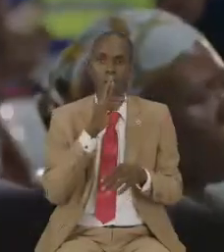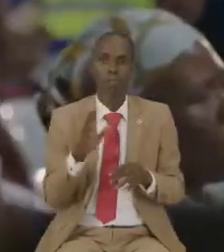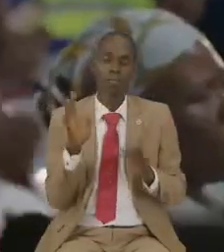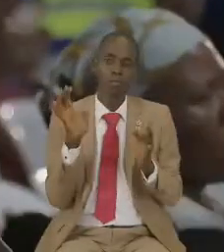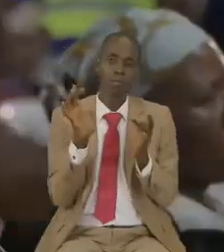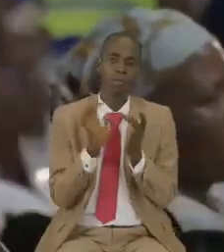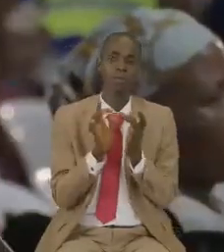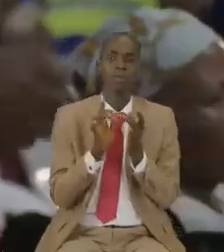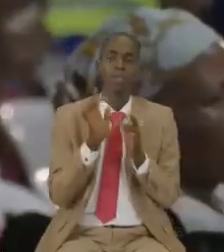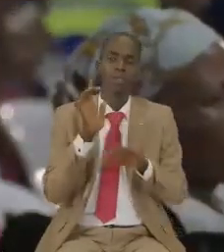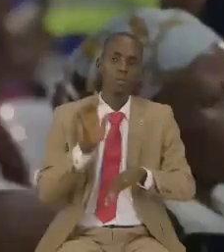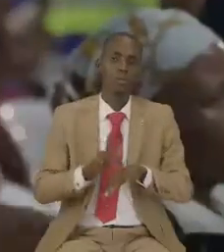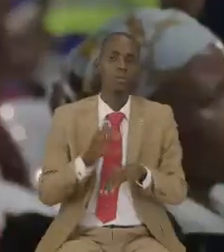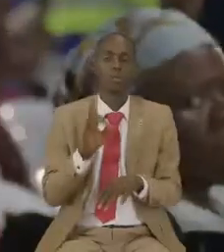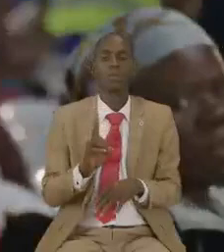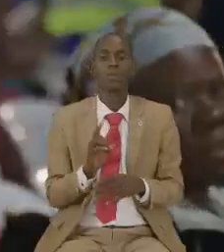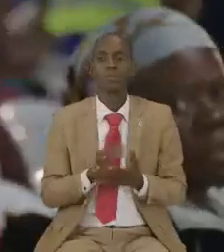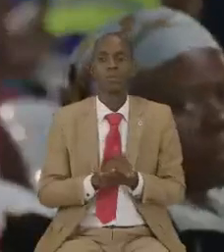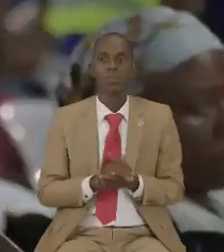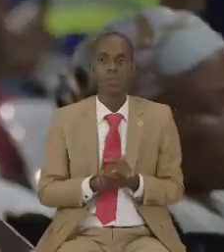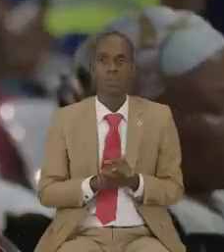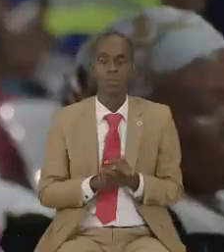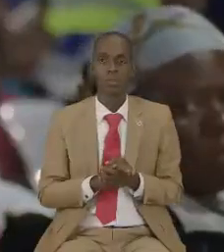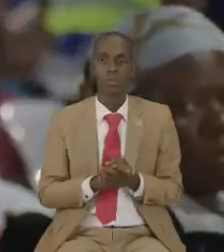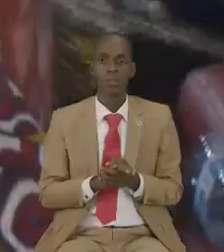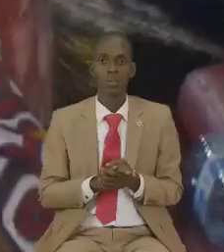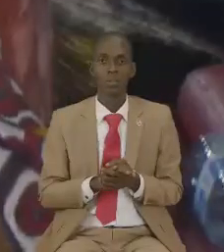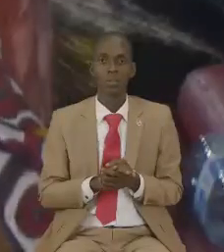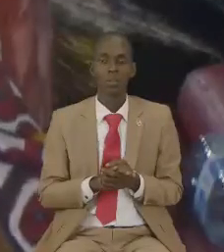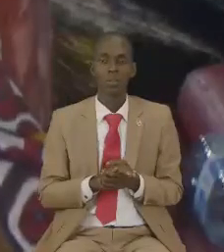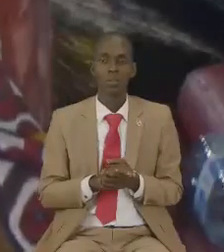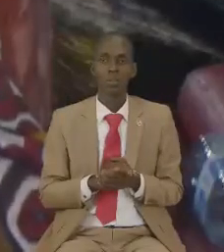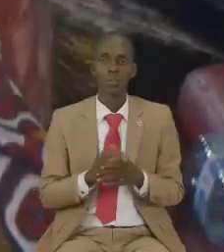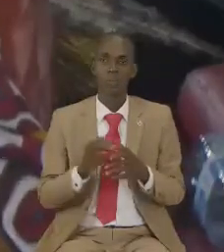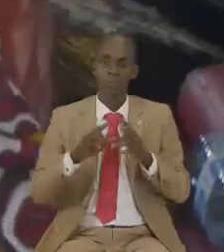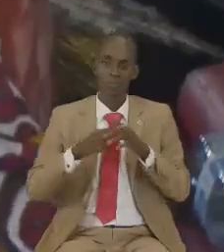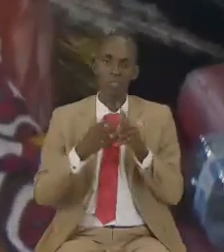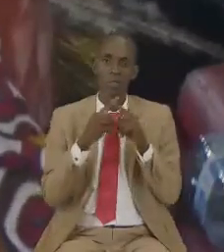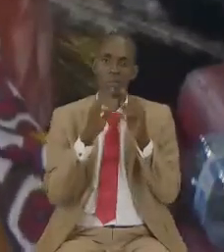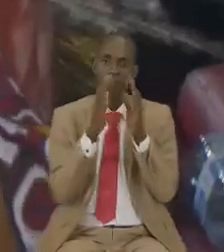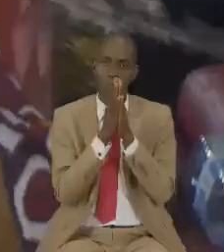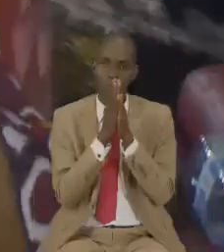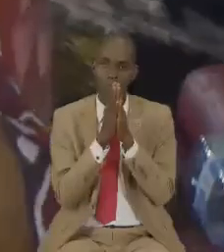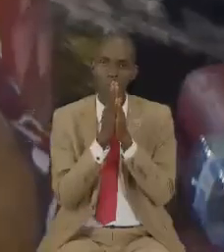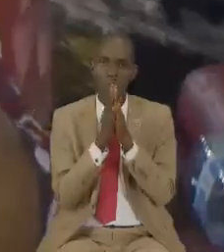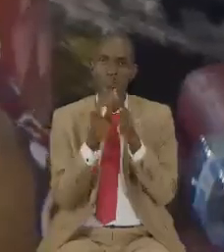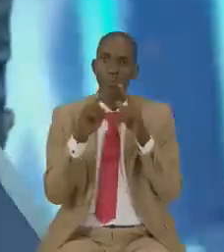I'm waiting for your signal, counselors. If you are true, please signal.